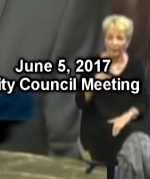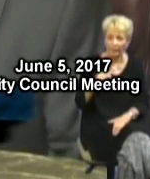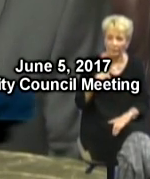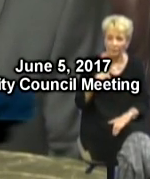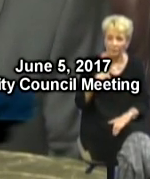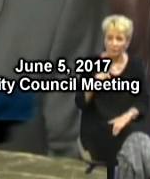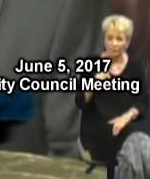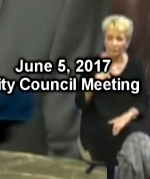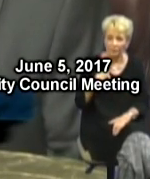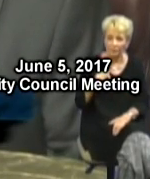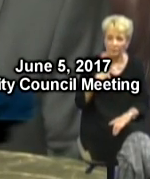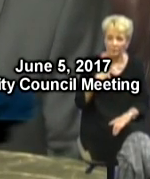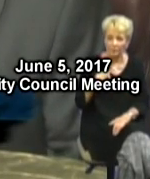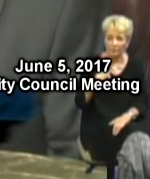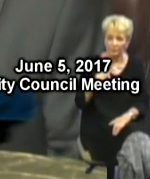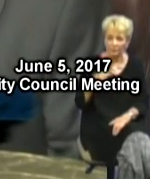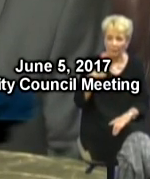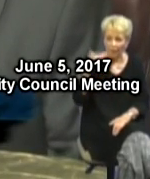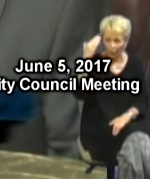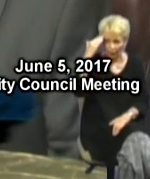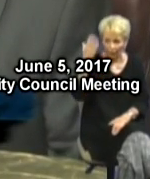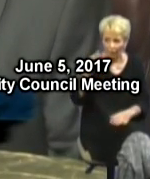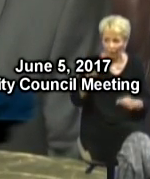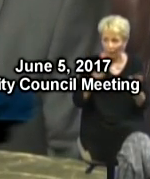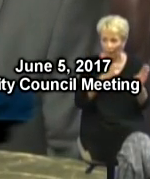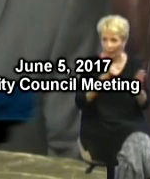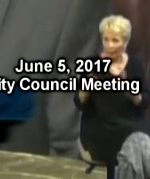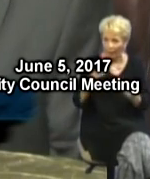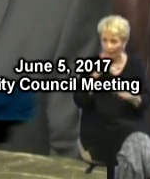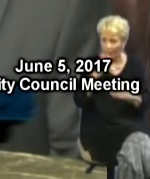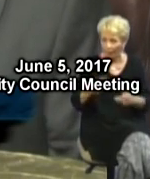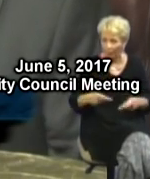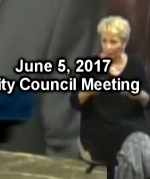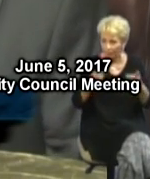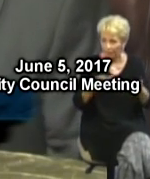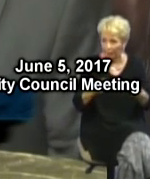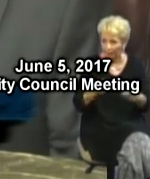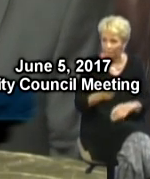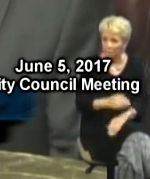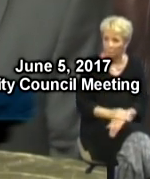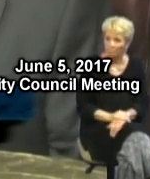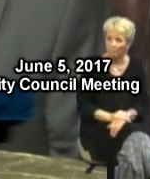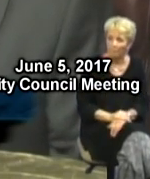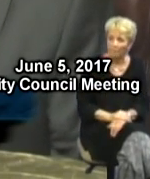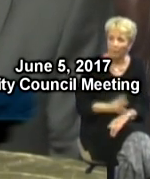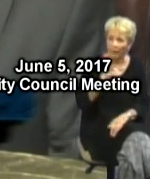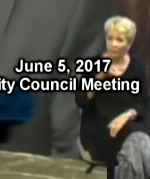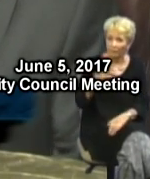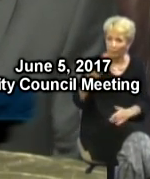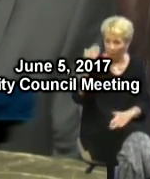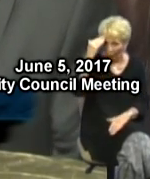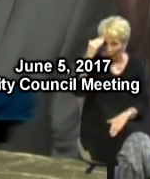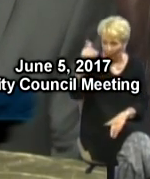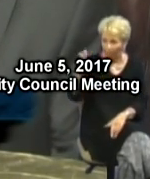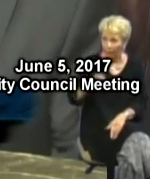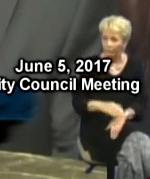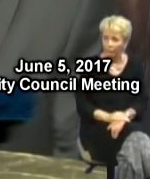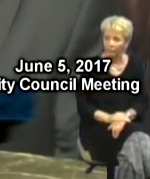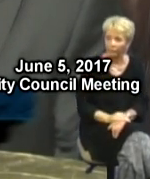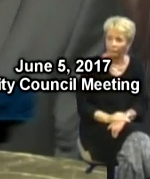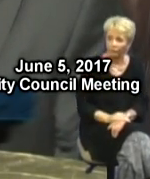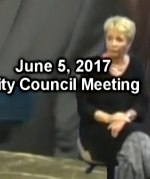frankly. I don't know if a plan has been presented. Philip may know. Just if I